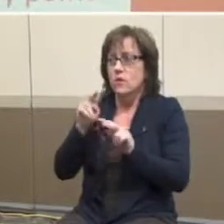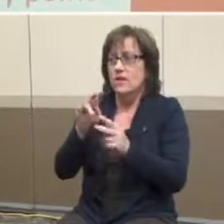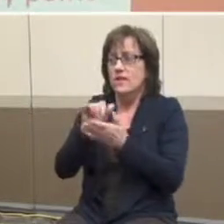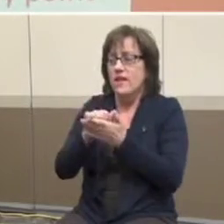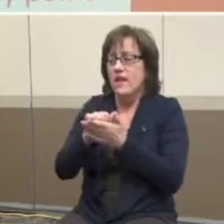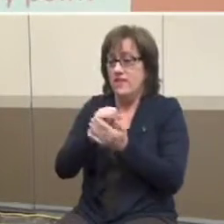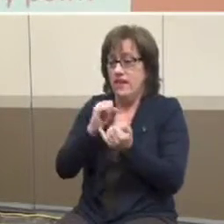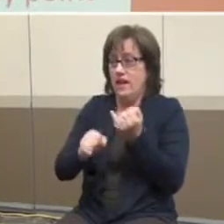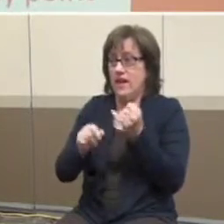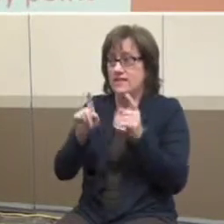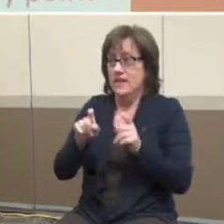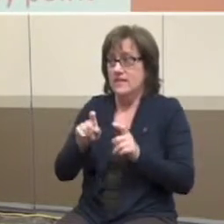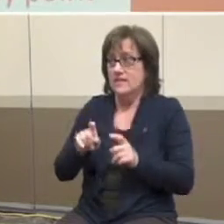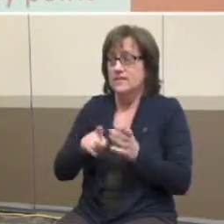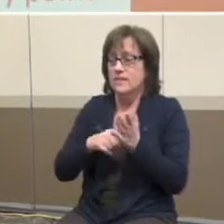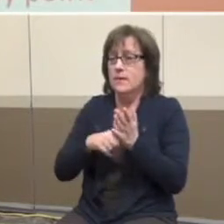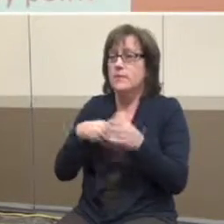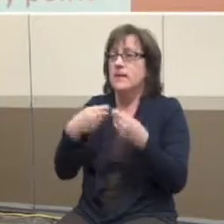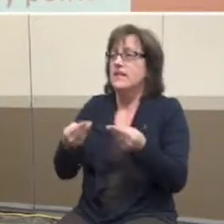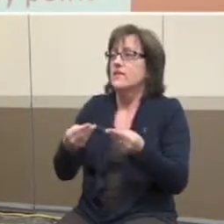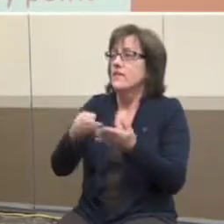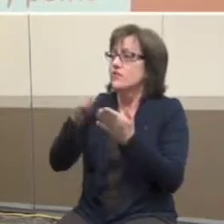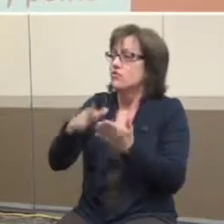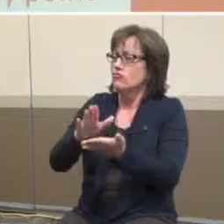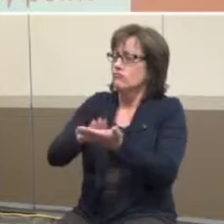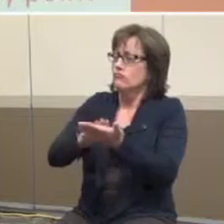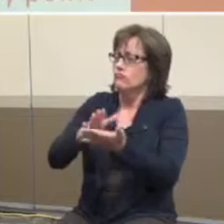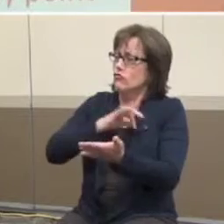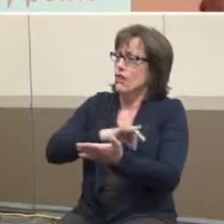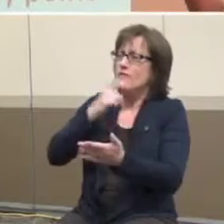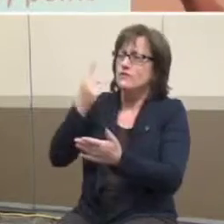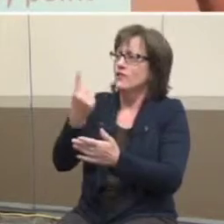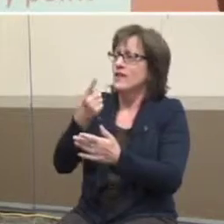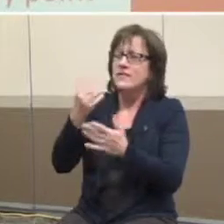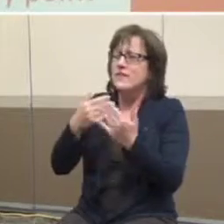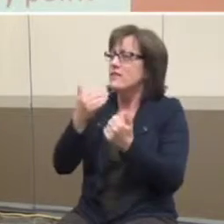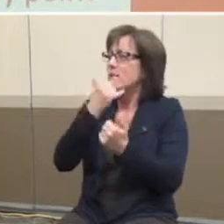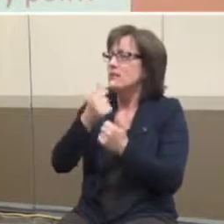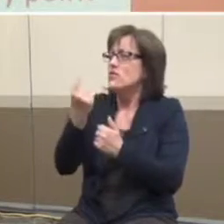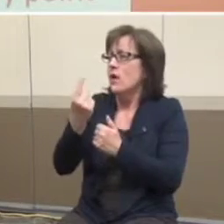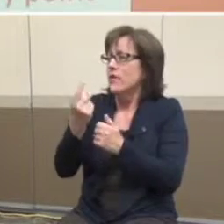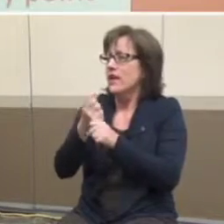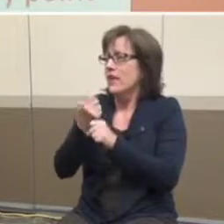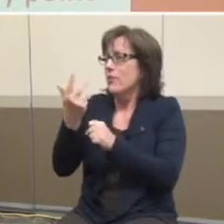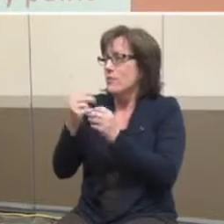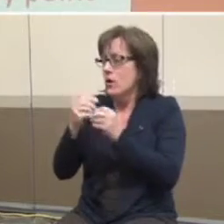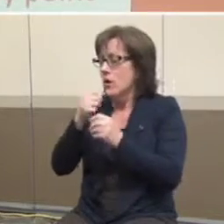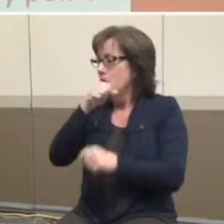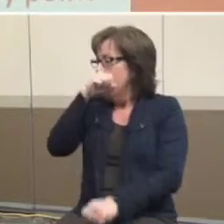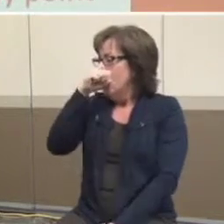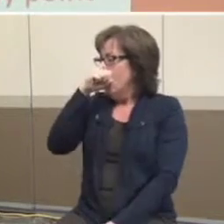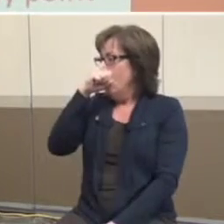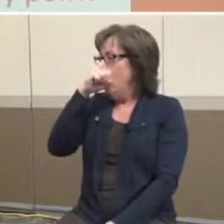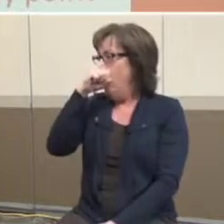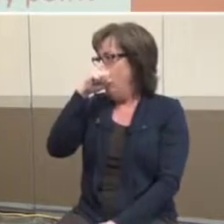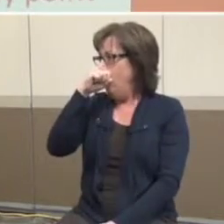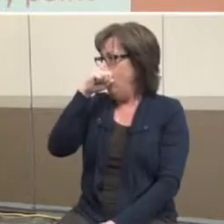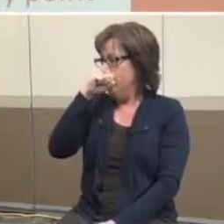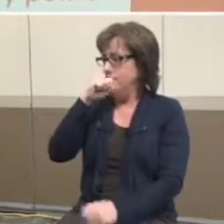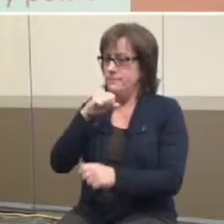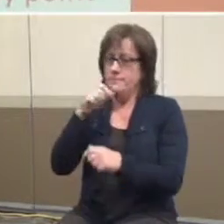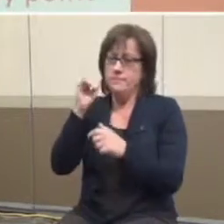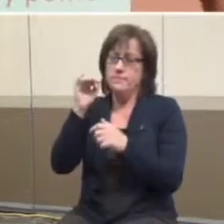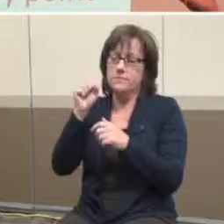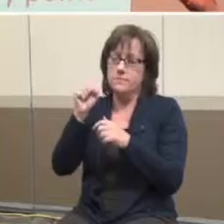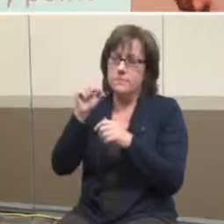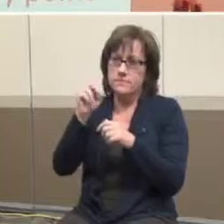would sometimes give a student some credit for something, even if they missed one but got like 3 more. Sometimes that would happen. Like they'd say IXN, they'd miss an H, and they'd